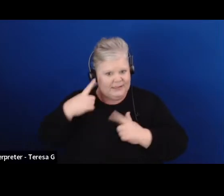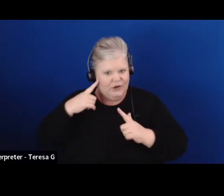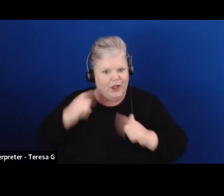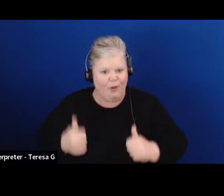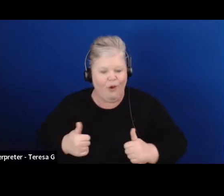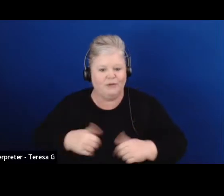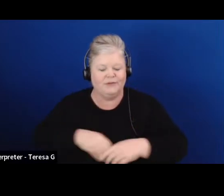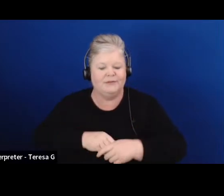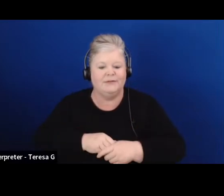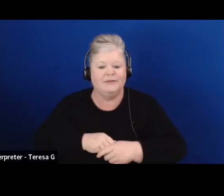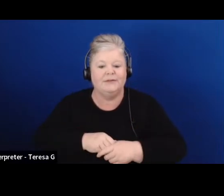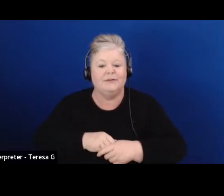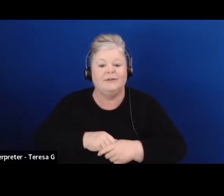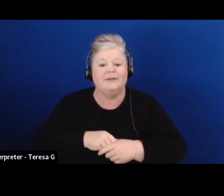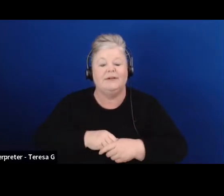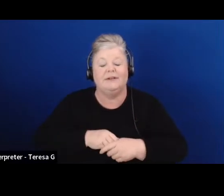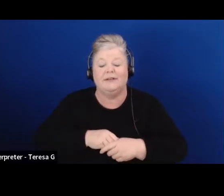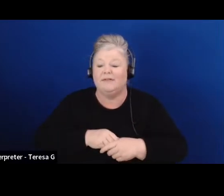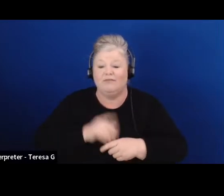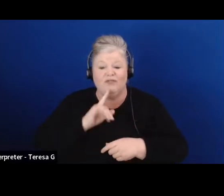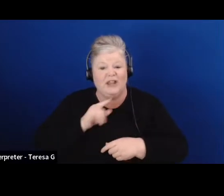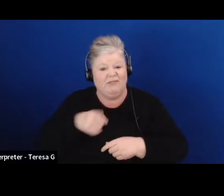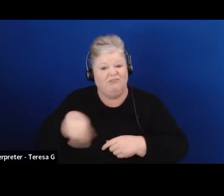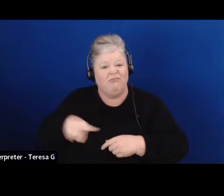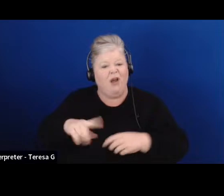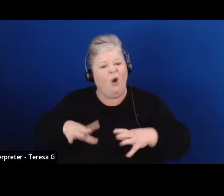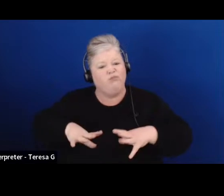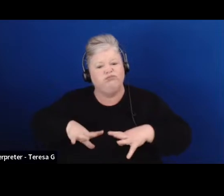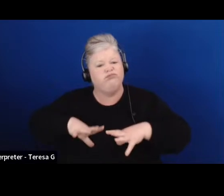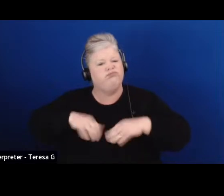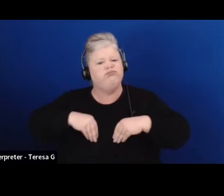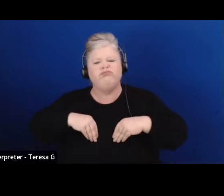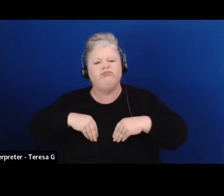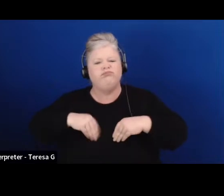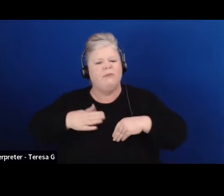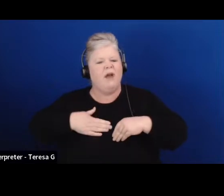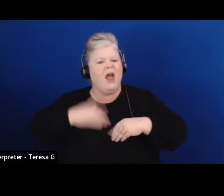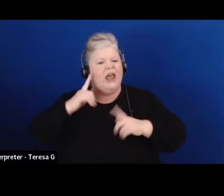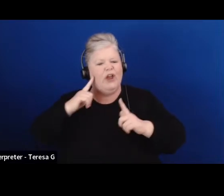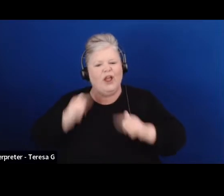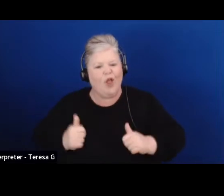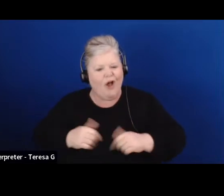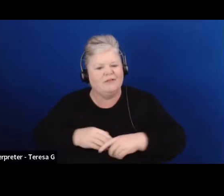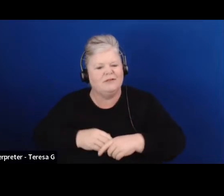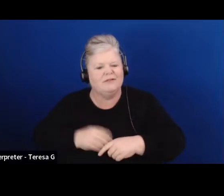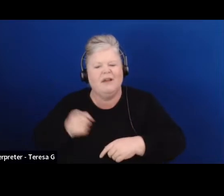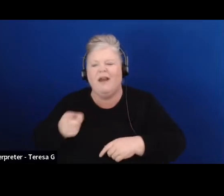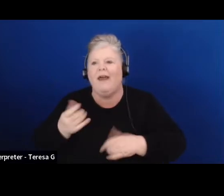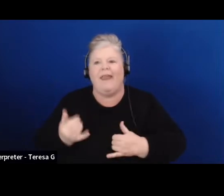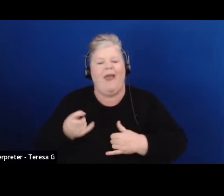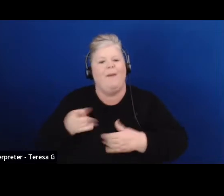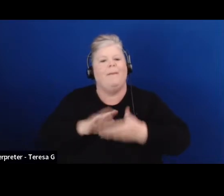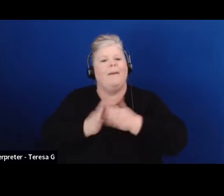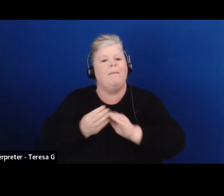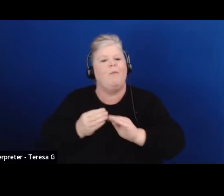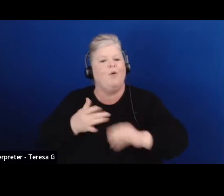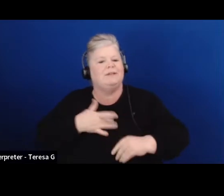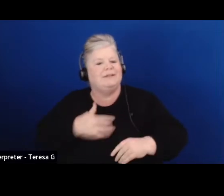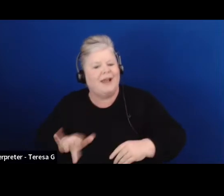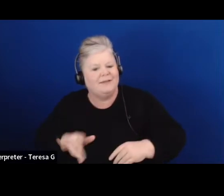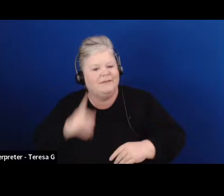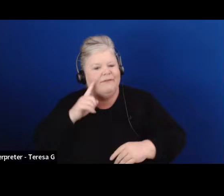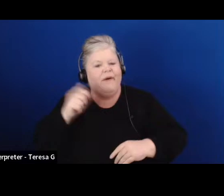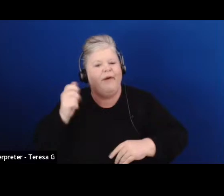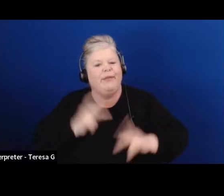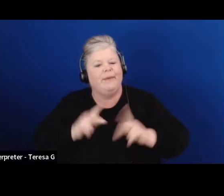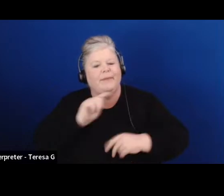And the fact that they are so accepting of it has made them more sensitive, I believe, to other